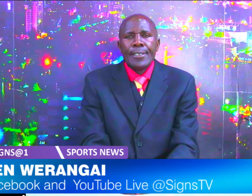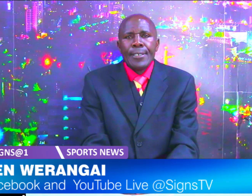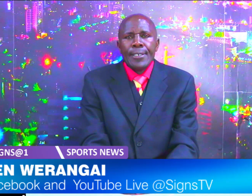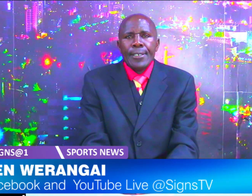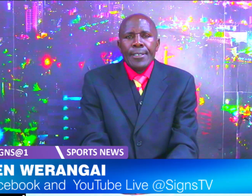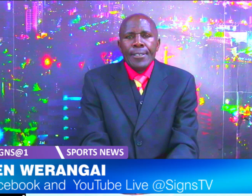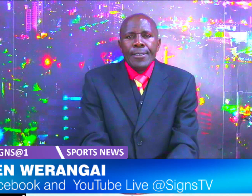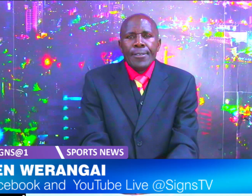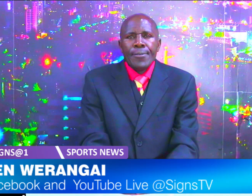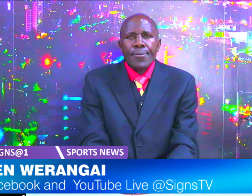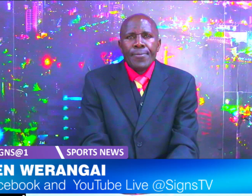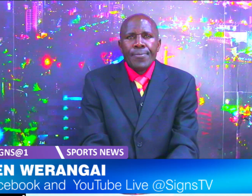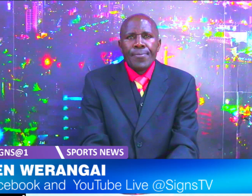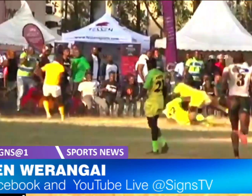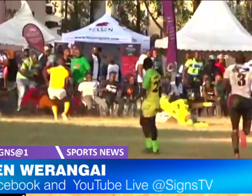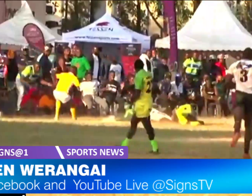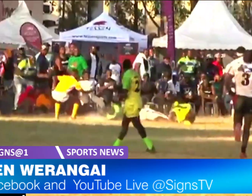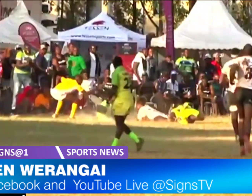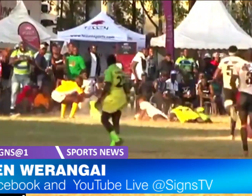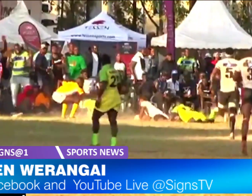overall crown.